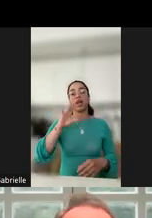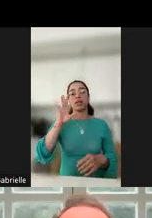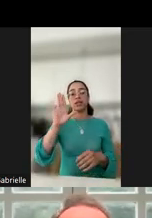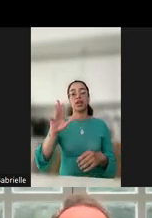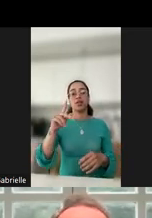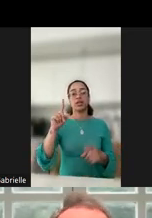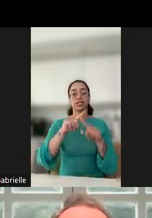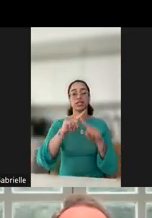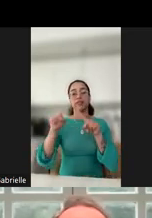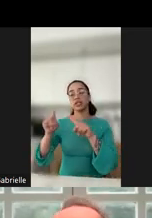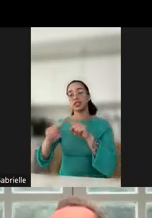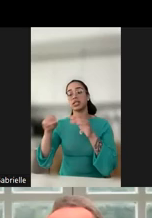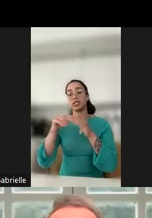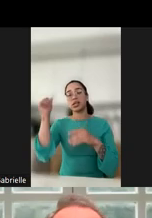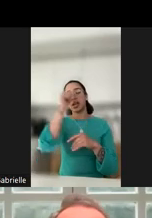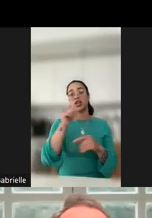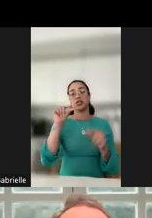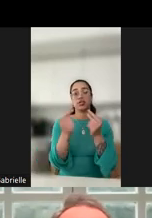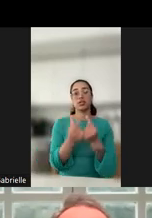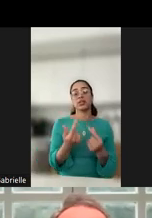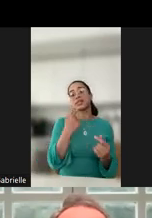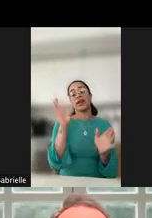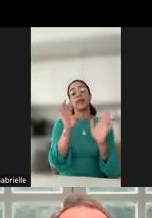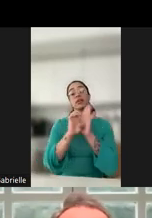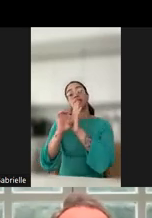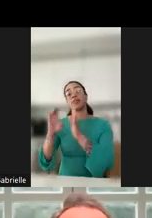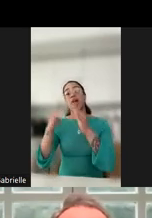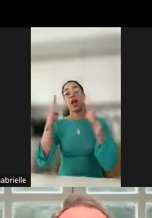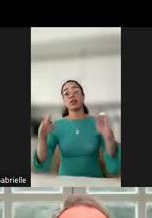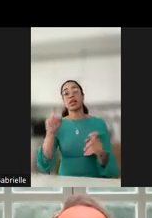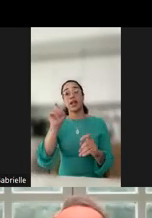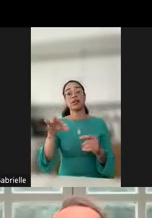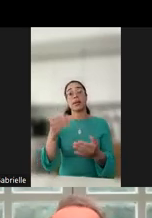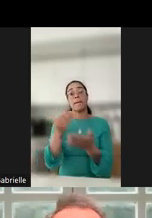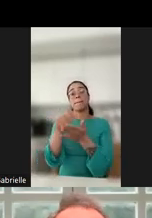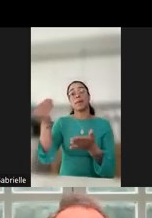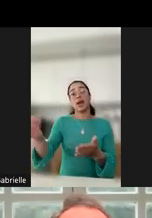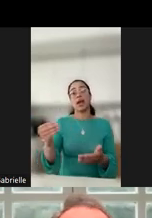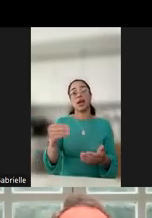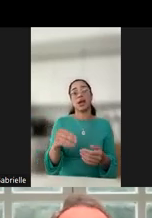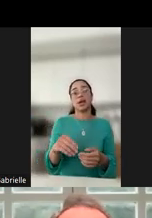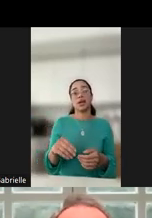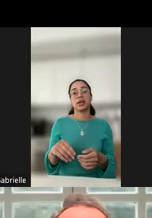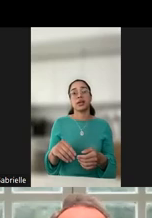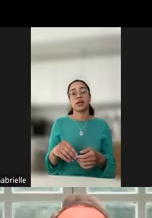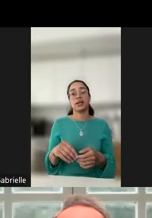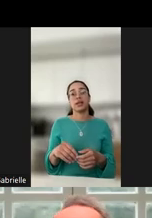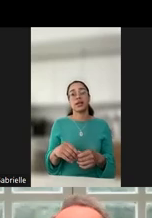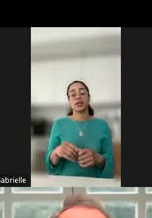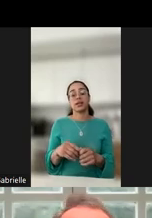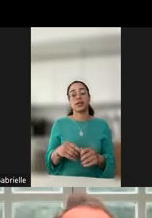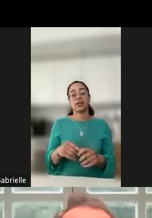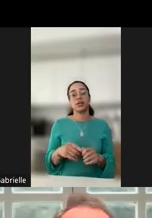groups. Say, for example, households headed by Burmese Americans had significantly lower incomes than